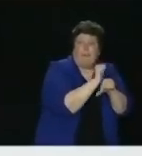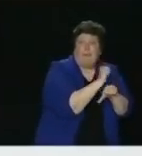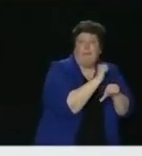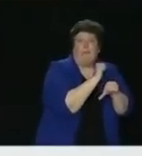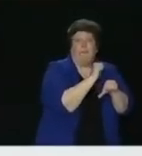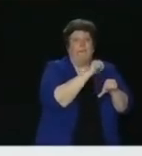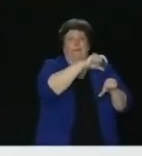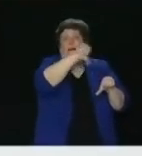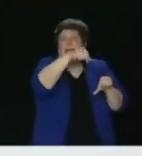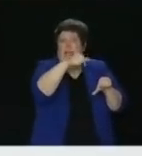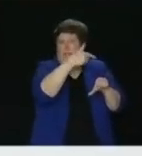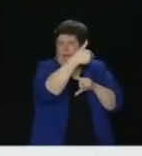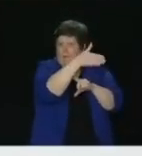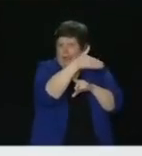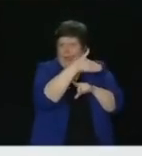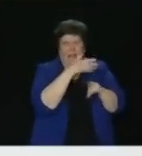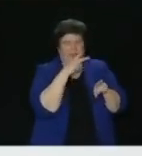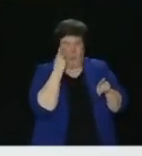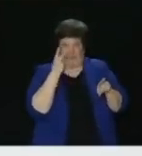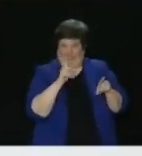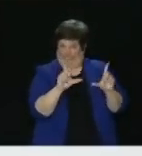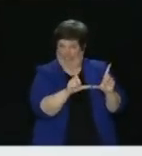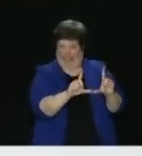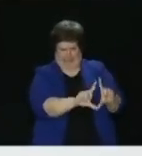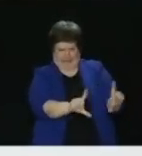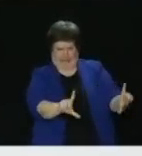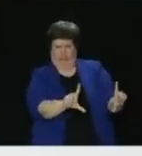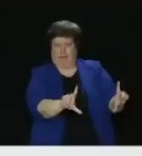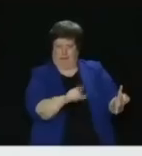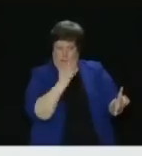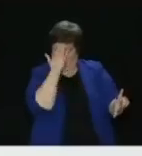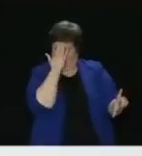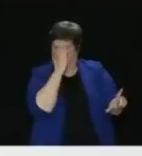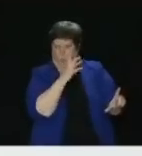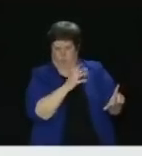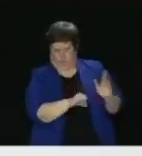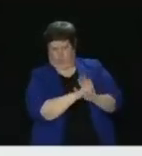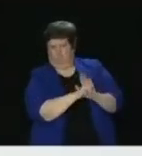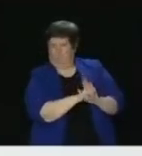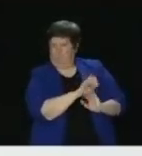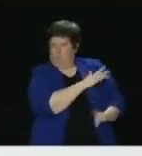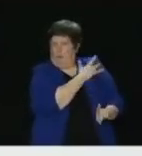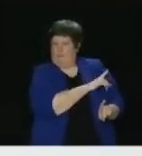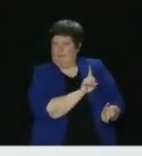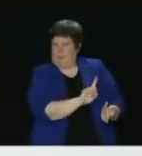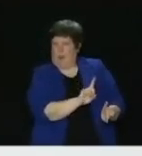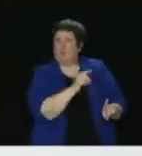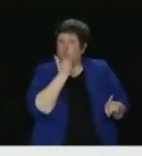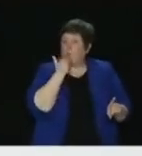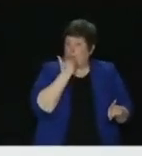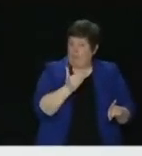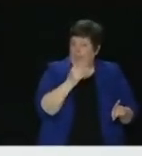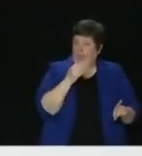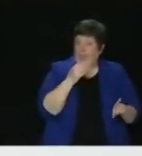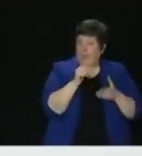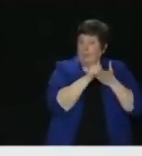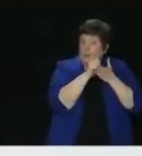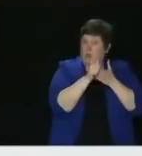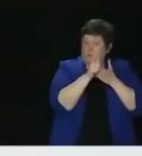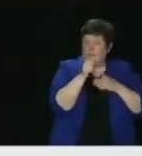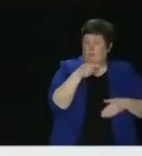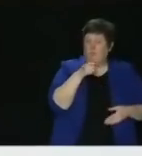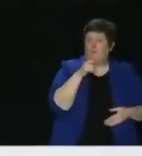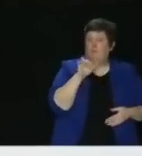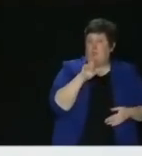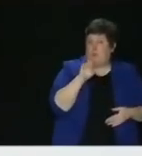Canada. And I thank Mr. Ford for having taken measures in Ontario. But what we've done today will